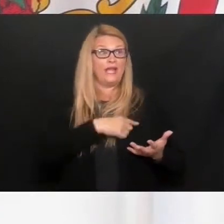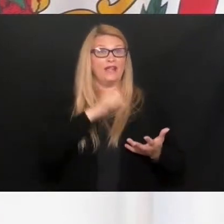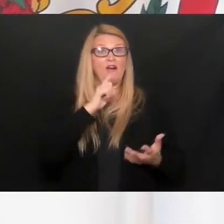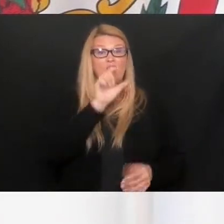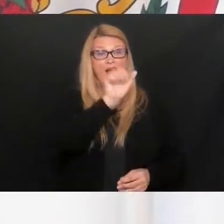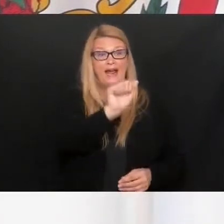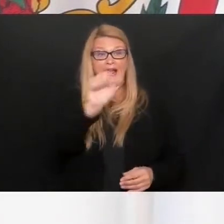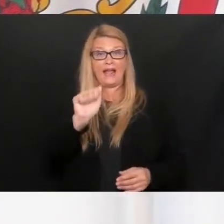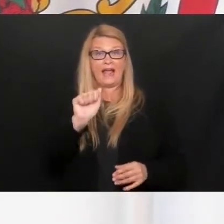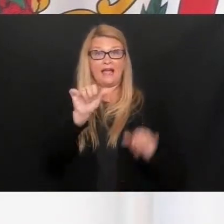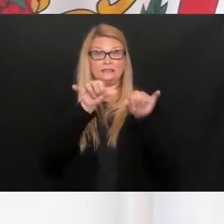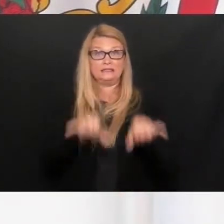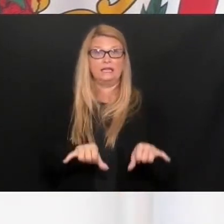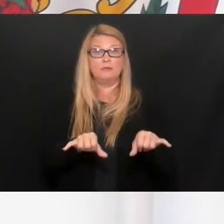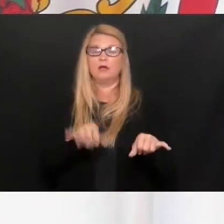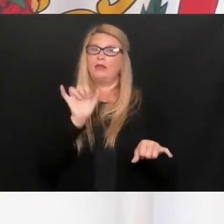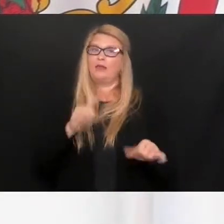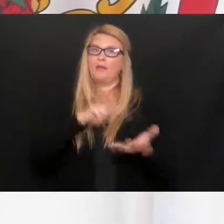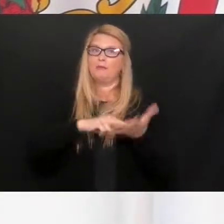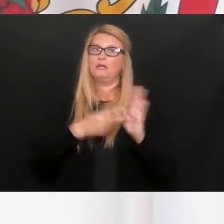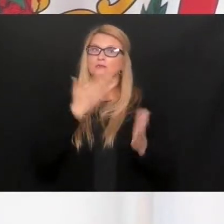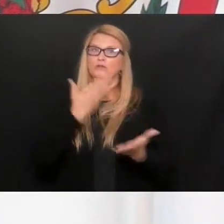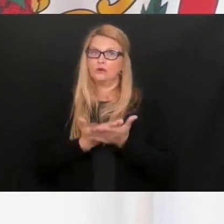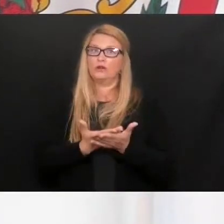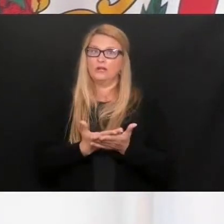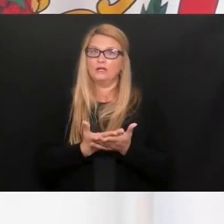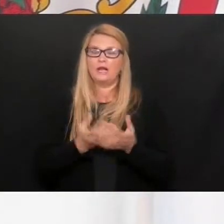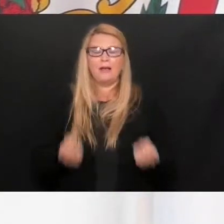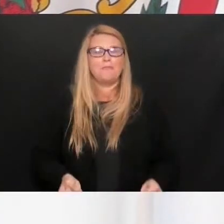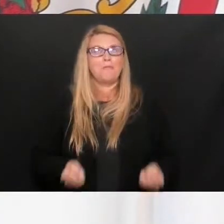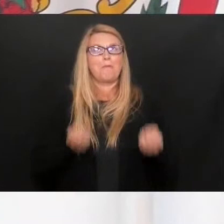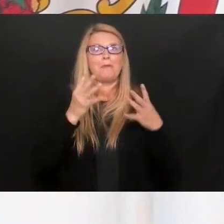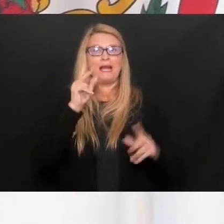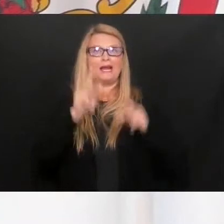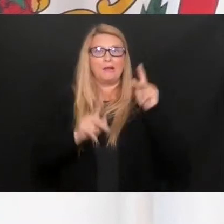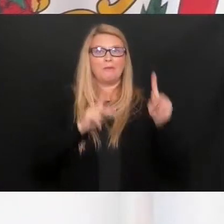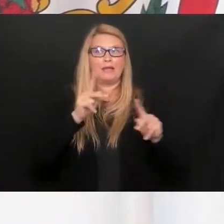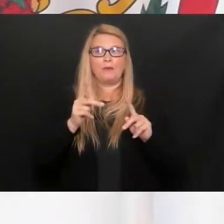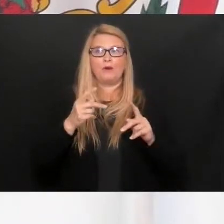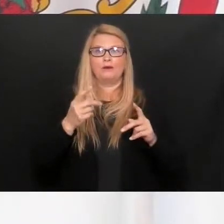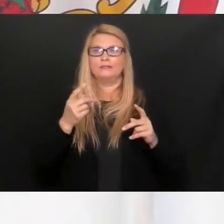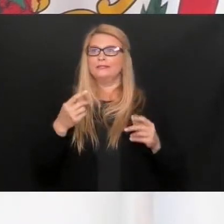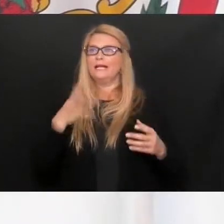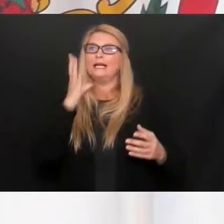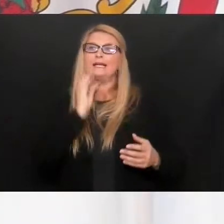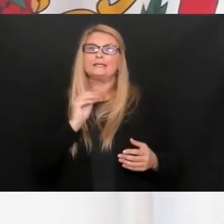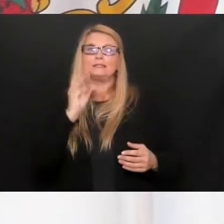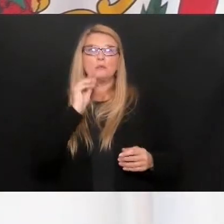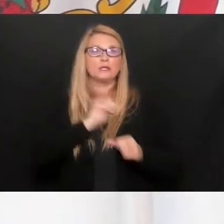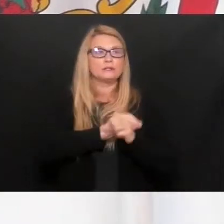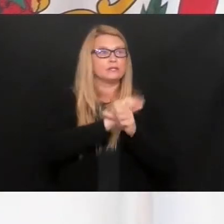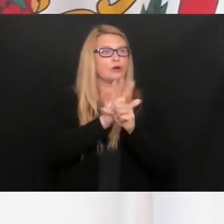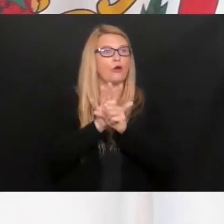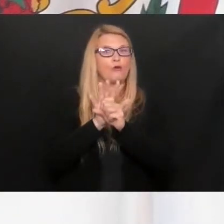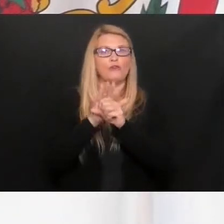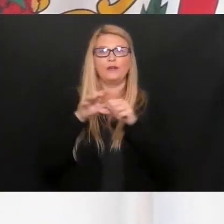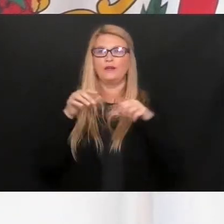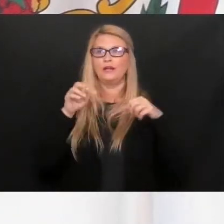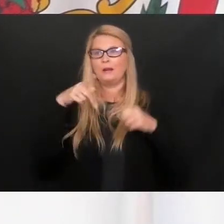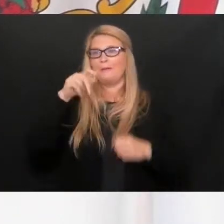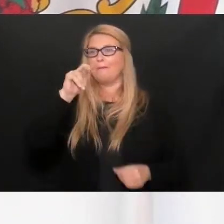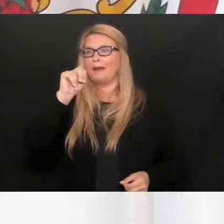That's so good, it's unbelievable. Many people coming through this terrible pandemic cannot absolutely